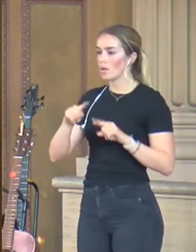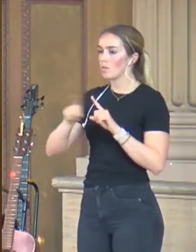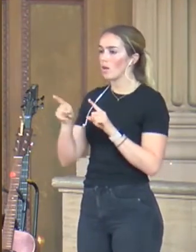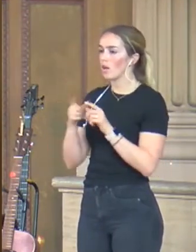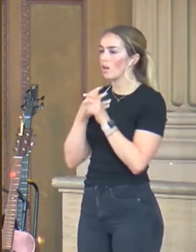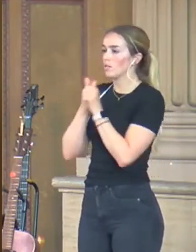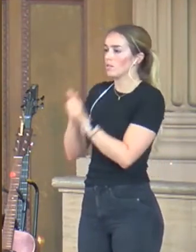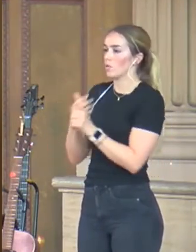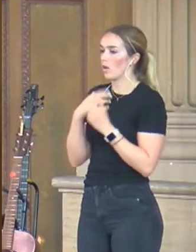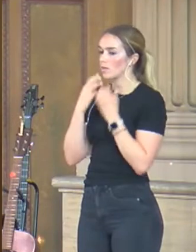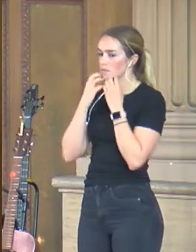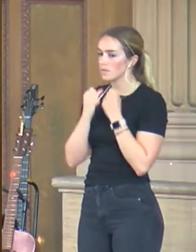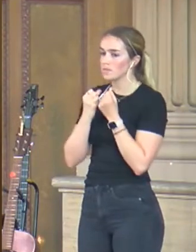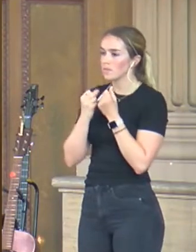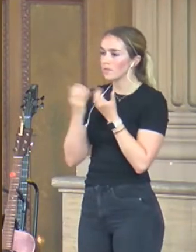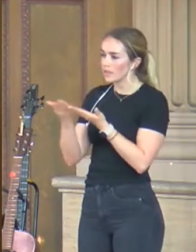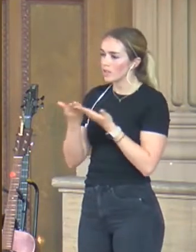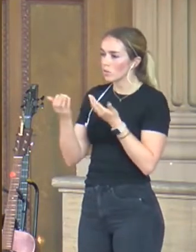care.